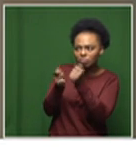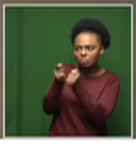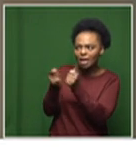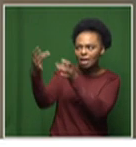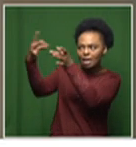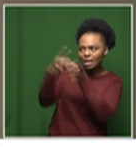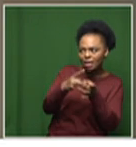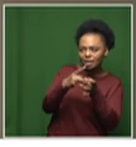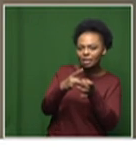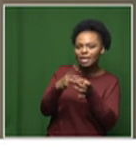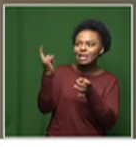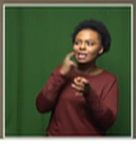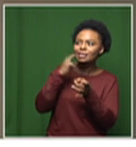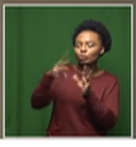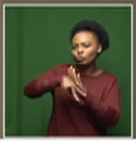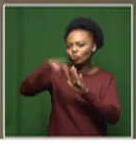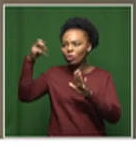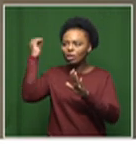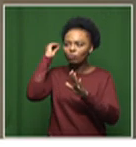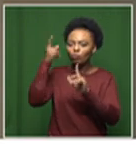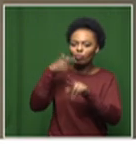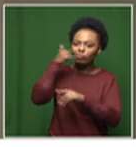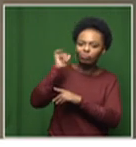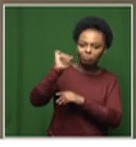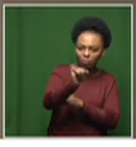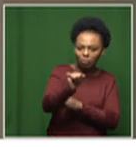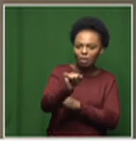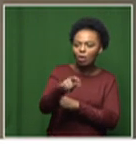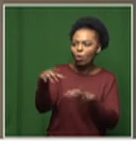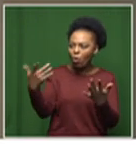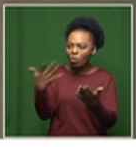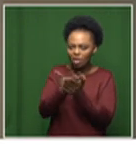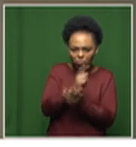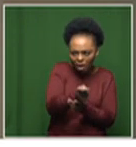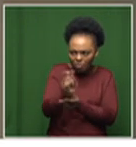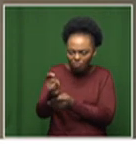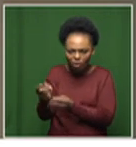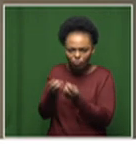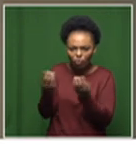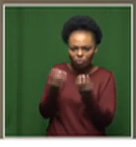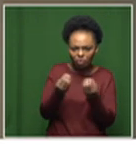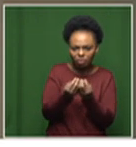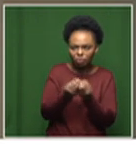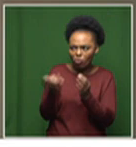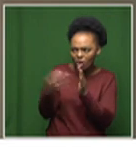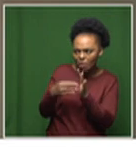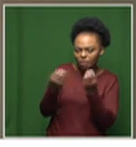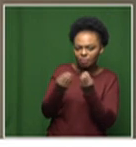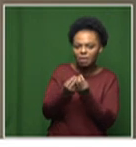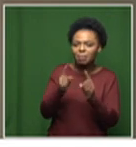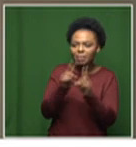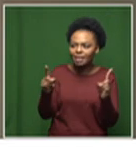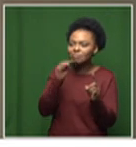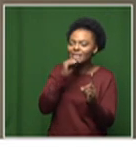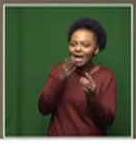device, steal either cash or do transactions that are unauthorized, but also being able to have access to your